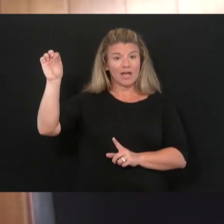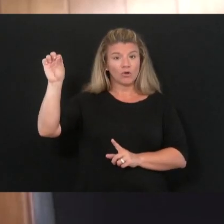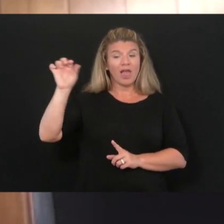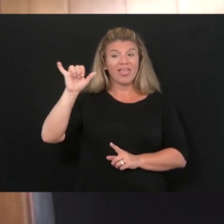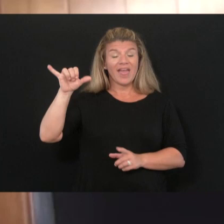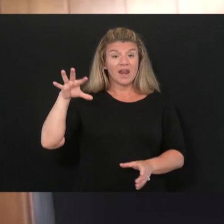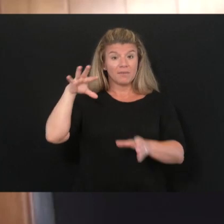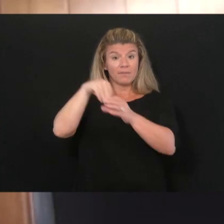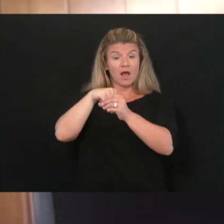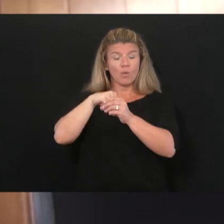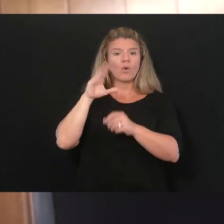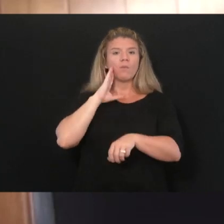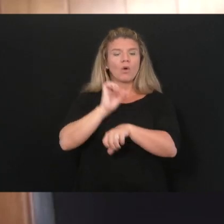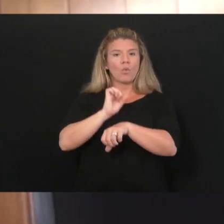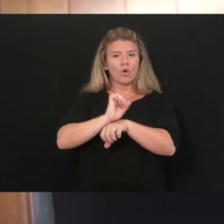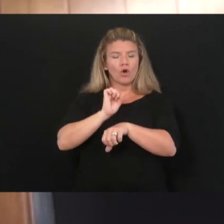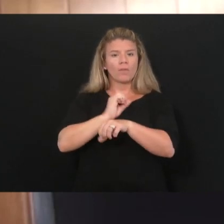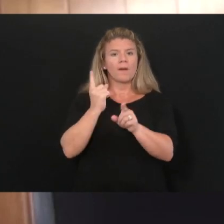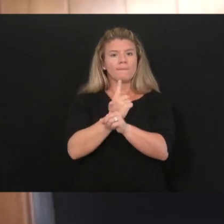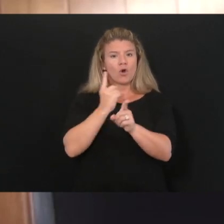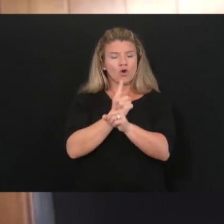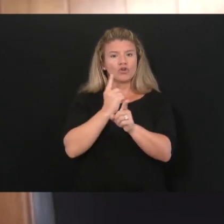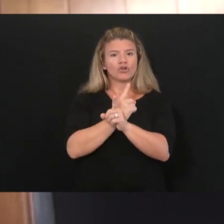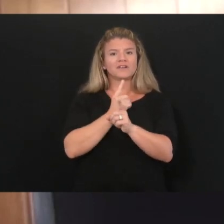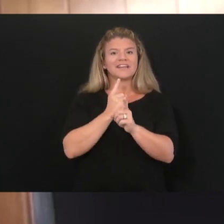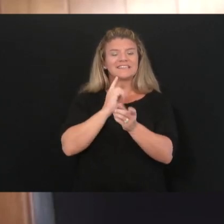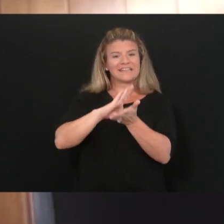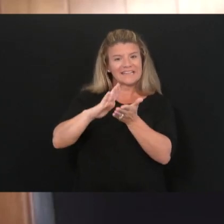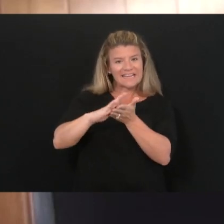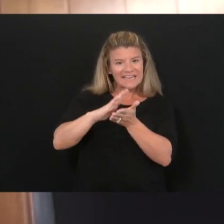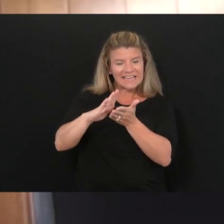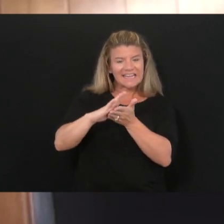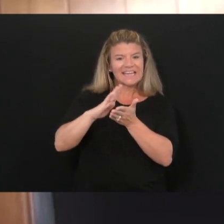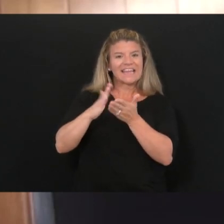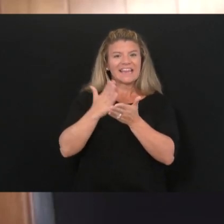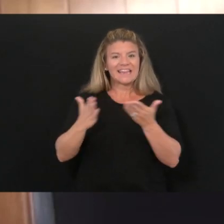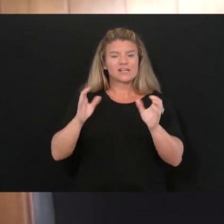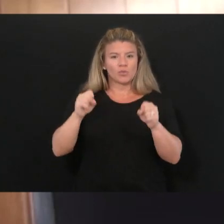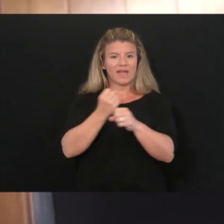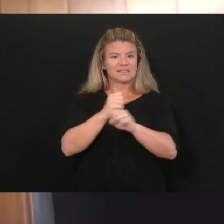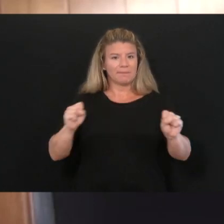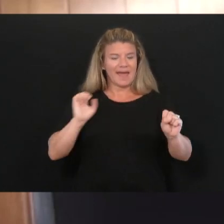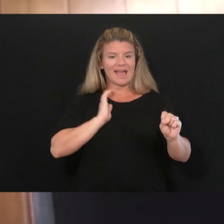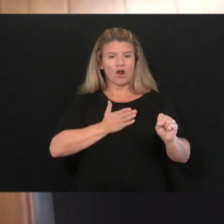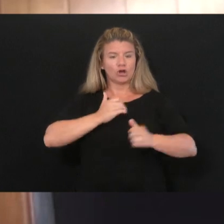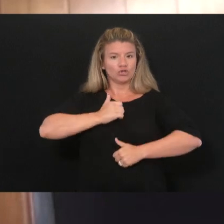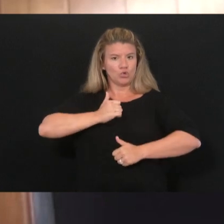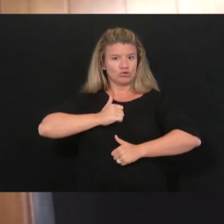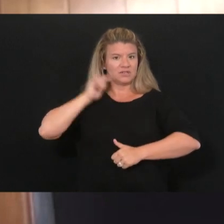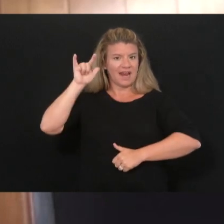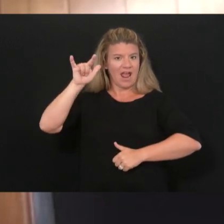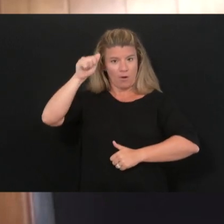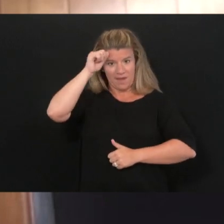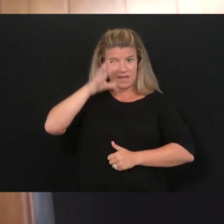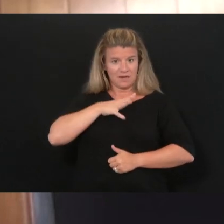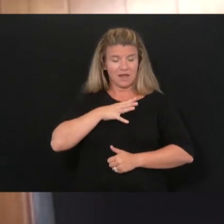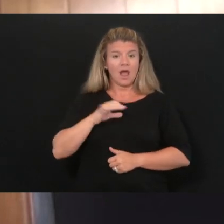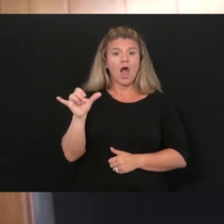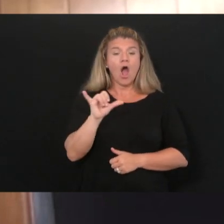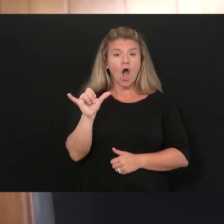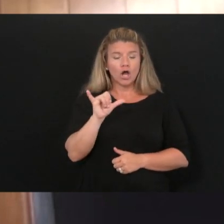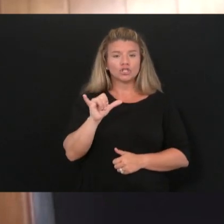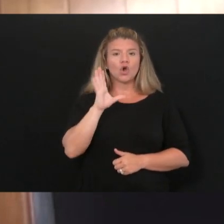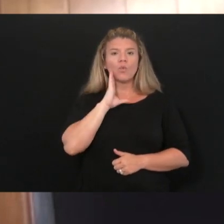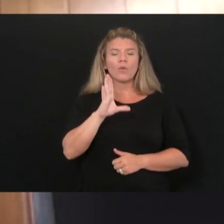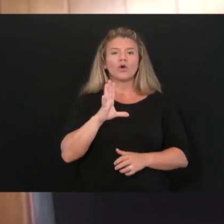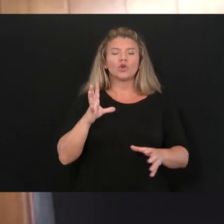part of that, we will be working on the appropriate mitigation techniques to protect our soldiers and airmen, as well as we will be doing